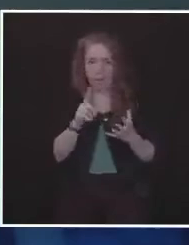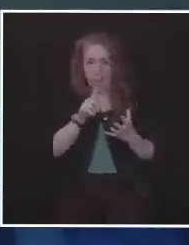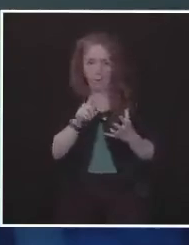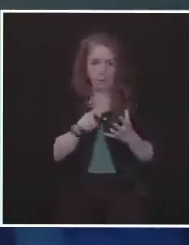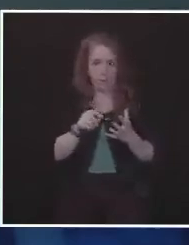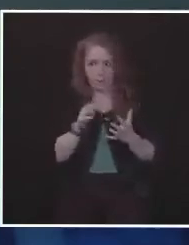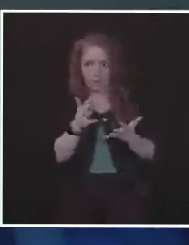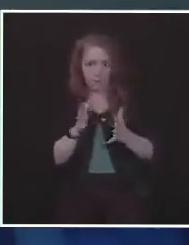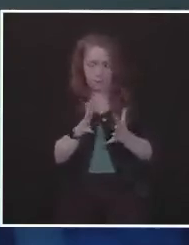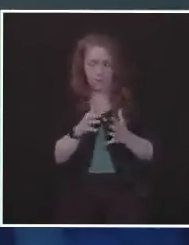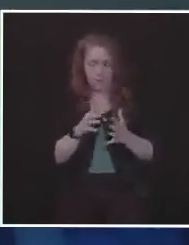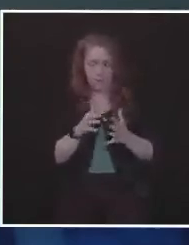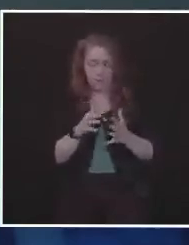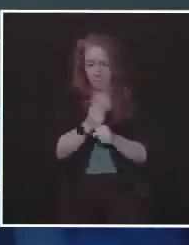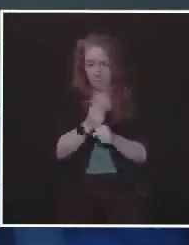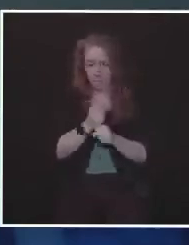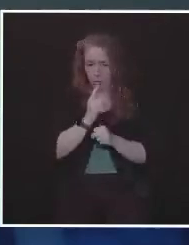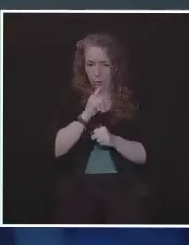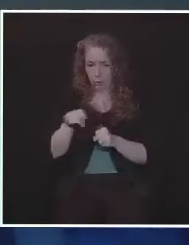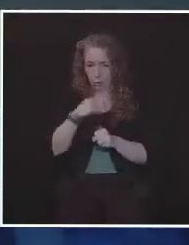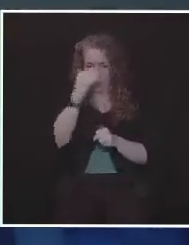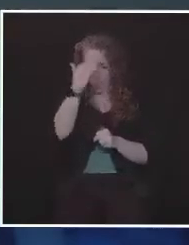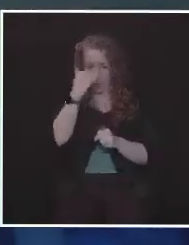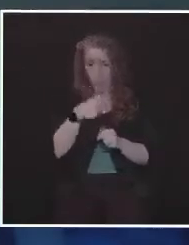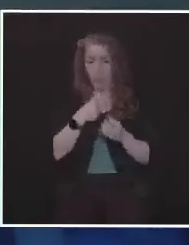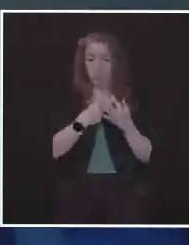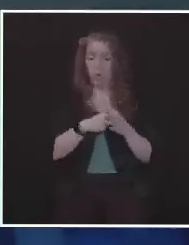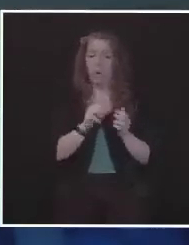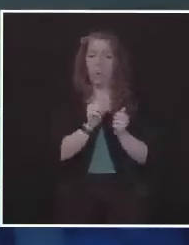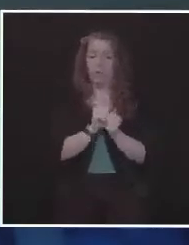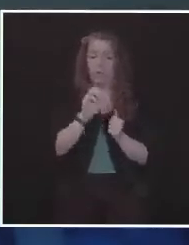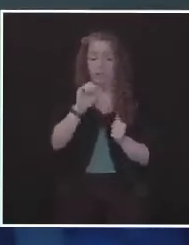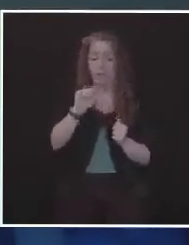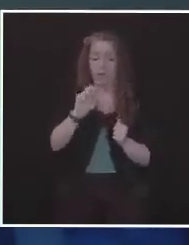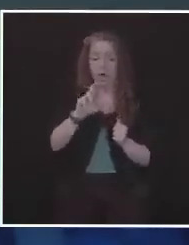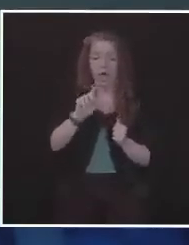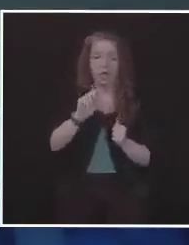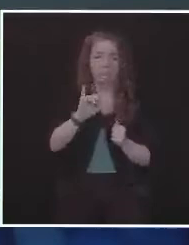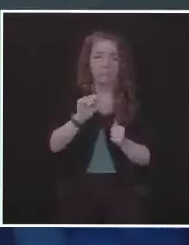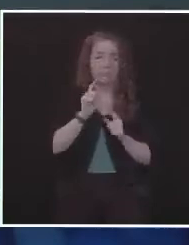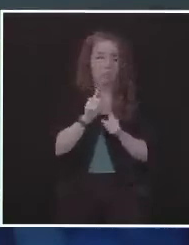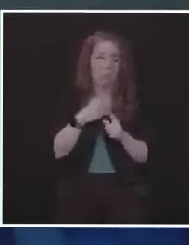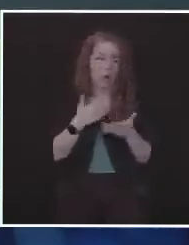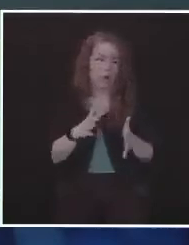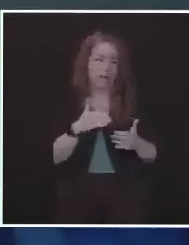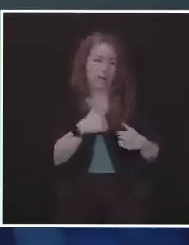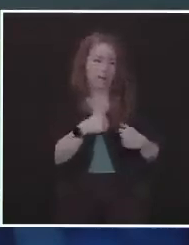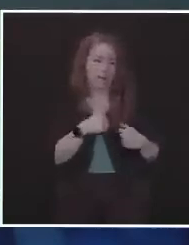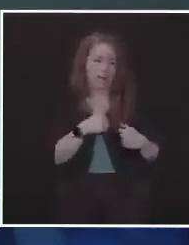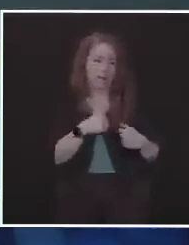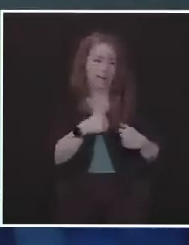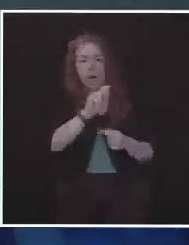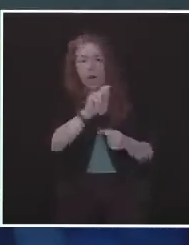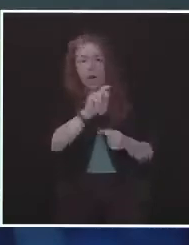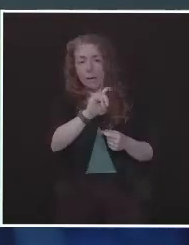make sure everyone knows we start with our Artemis missions that we have today. Artemis 1, Artemis 2 that are in the pipeline, Artemis 3